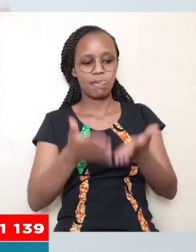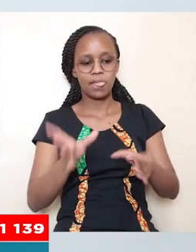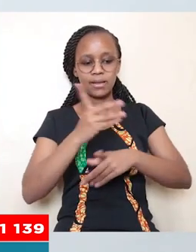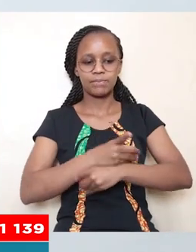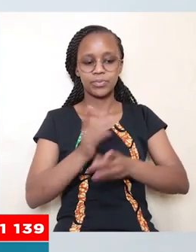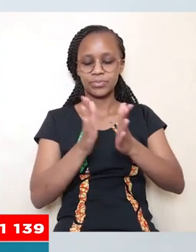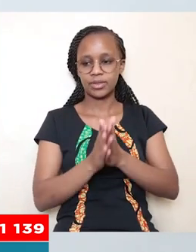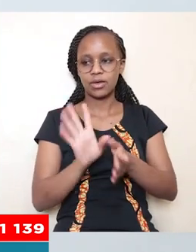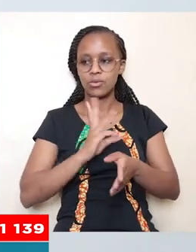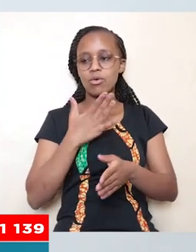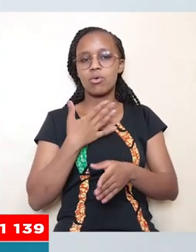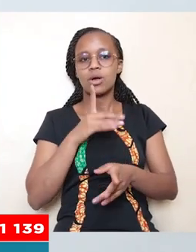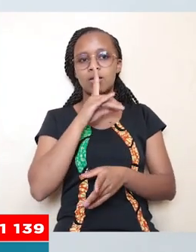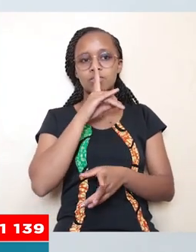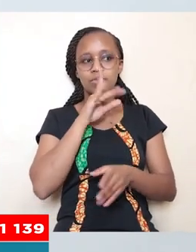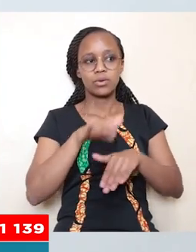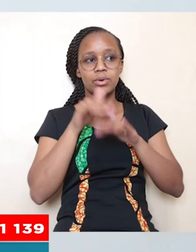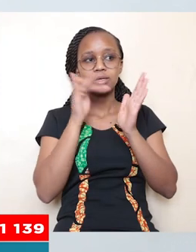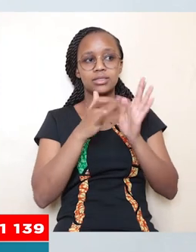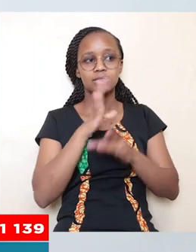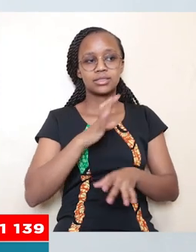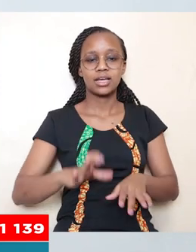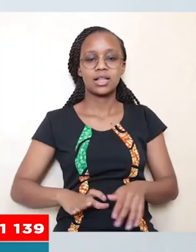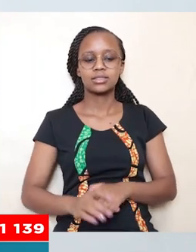nowadays and we want to keep quiet and wait for Jesus.